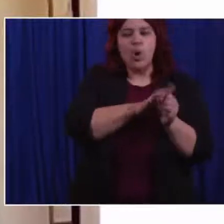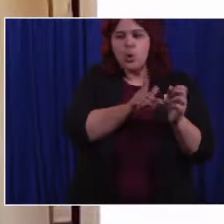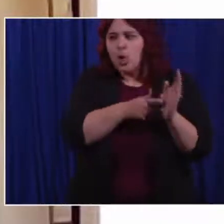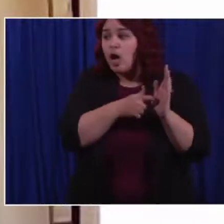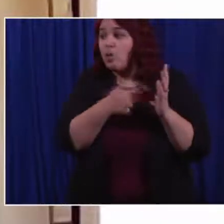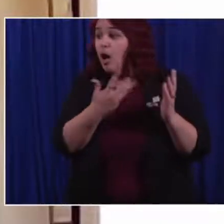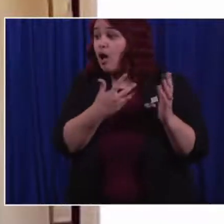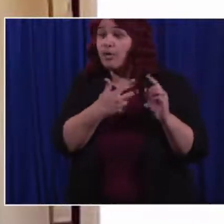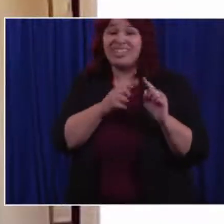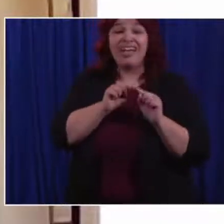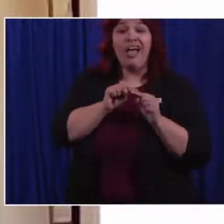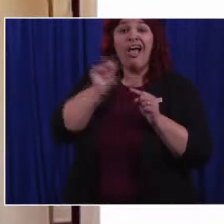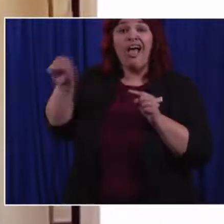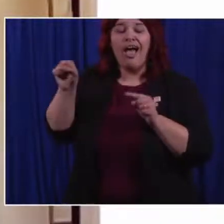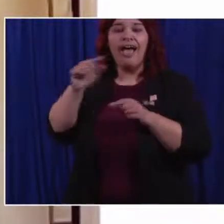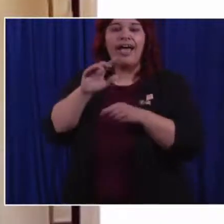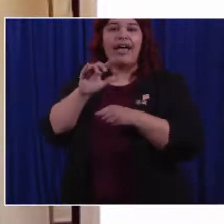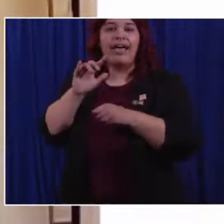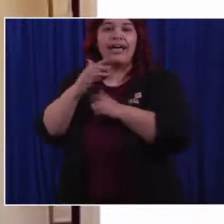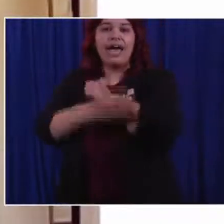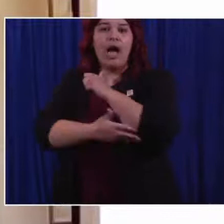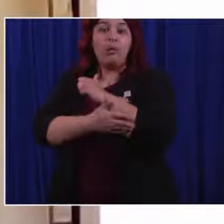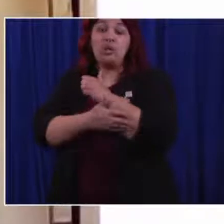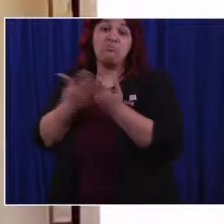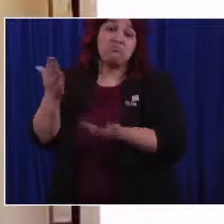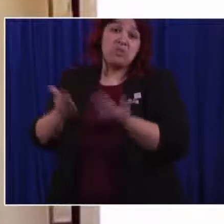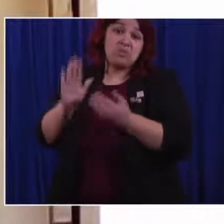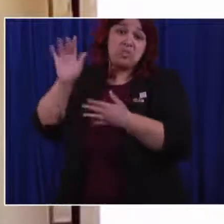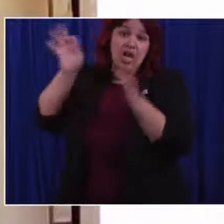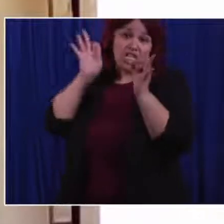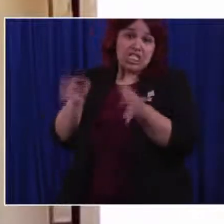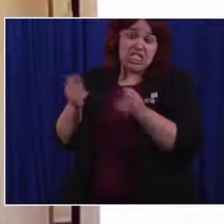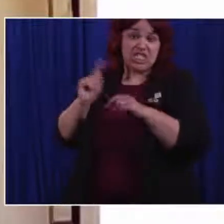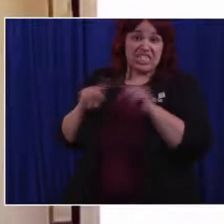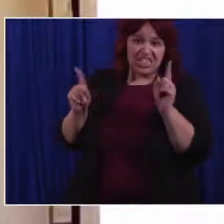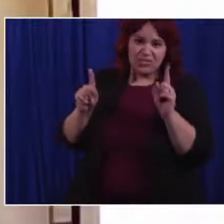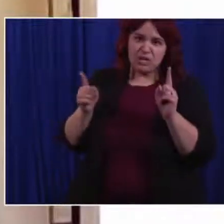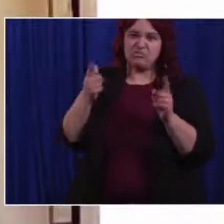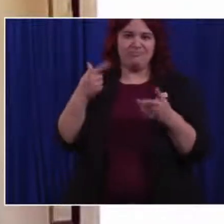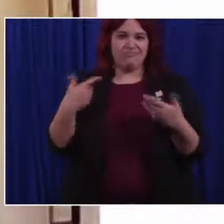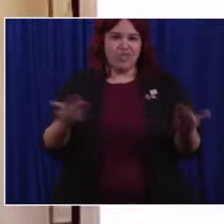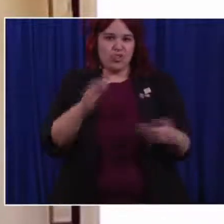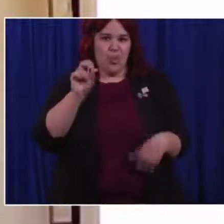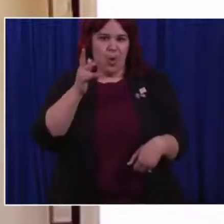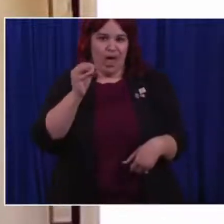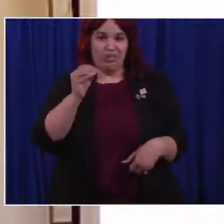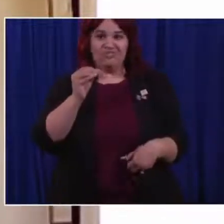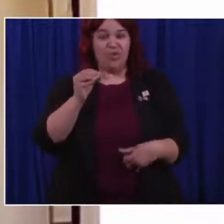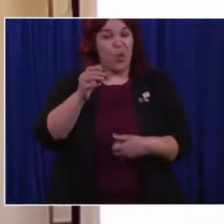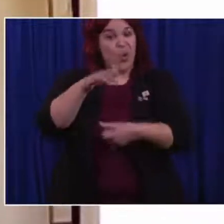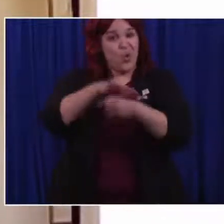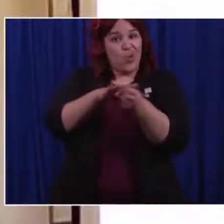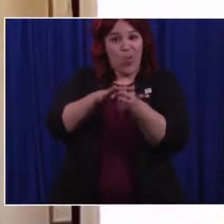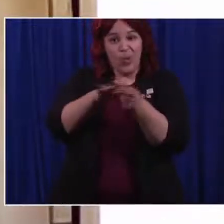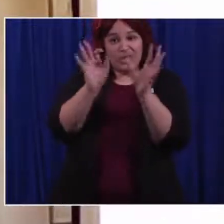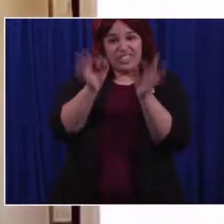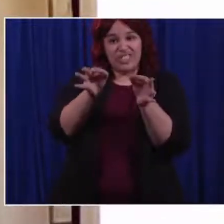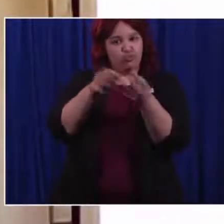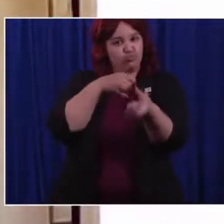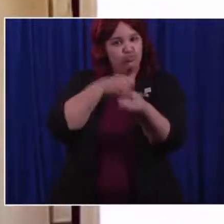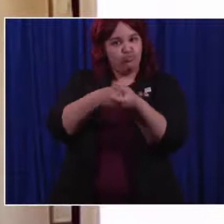And we have very good health departments distributed throughout the state. So I do think we need to have some